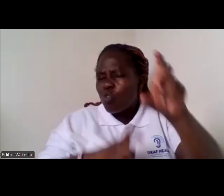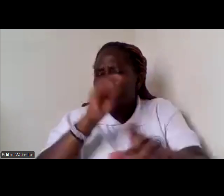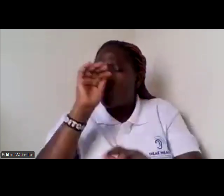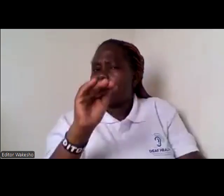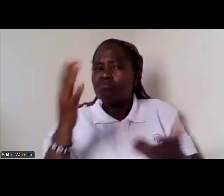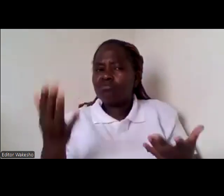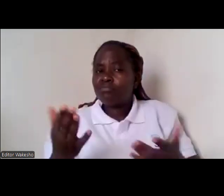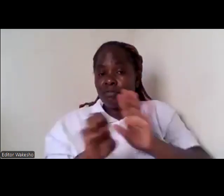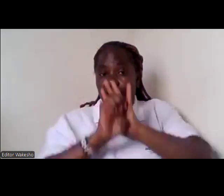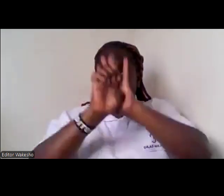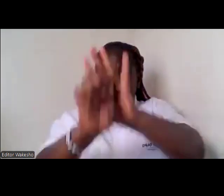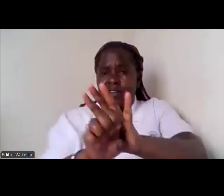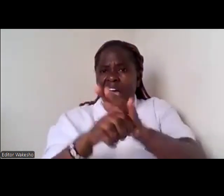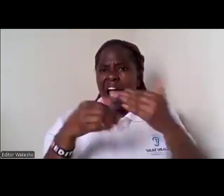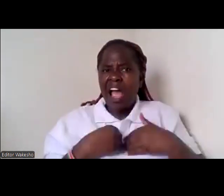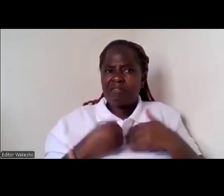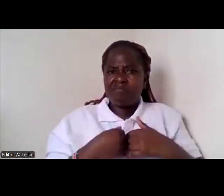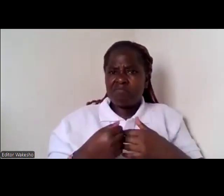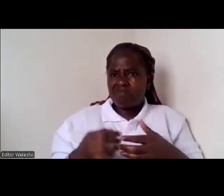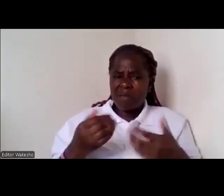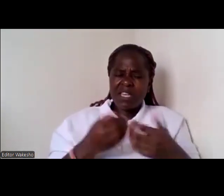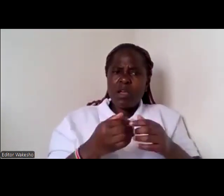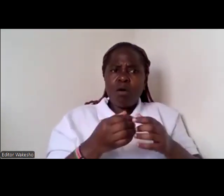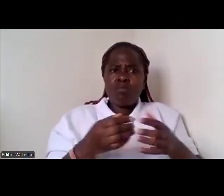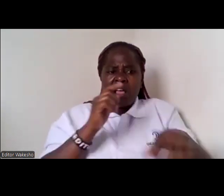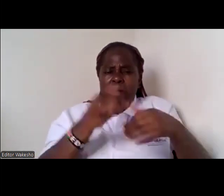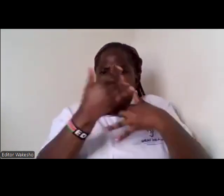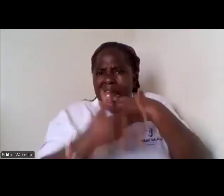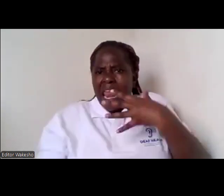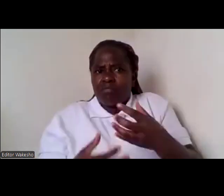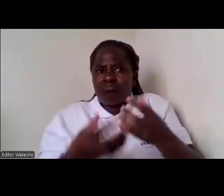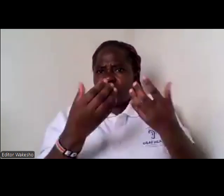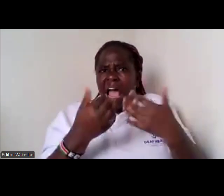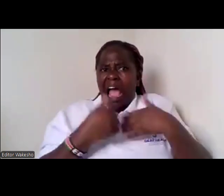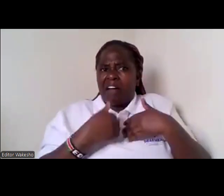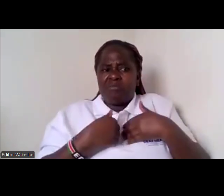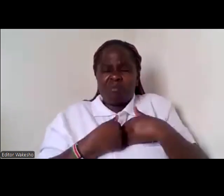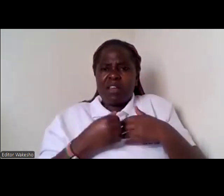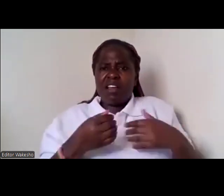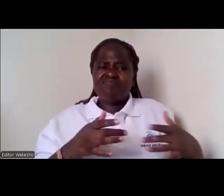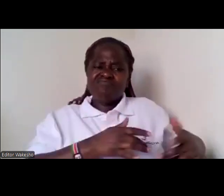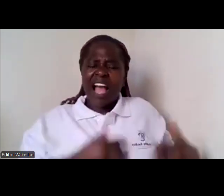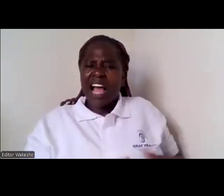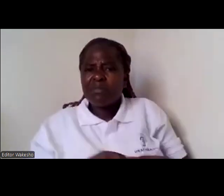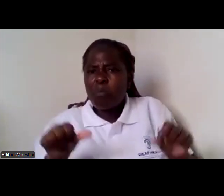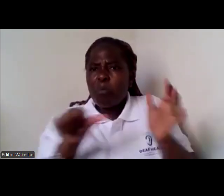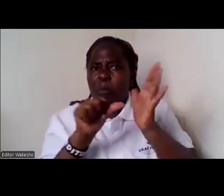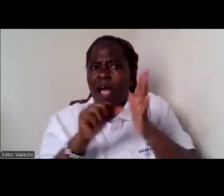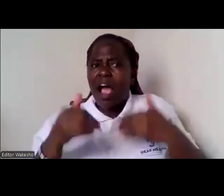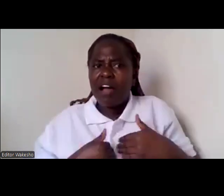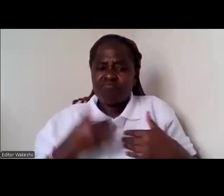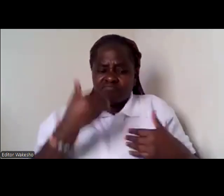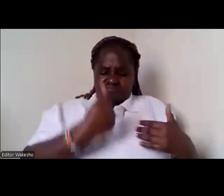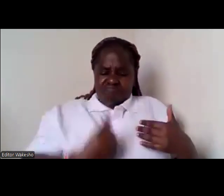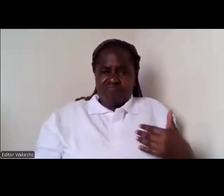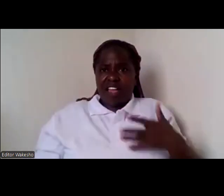had a history of blood clots, maybe in the legs or in the lungs. Have they ever had a heart attack? Have they ever had a stroke? Do